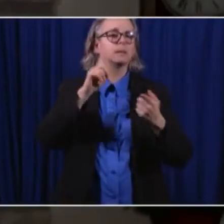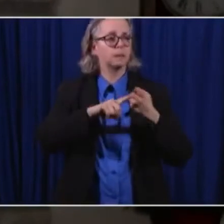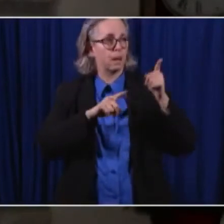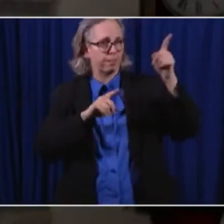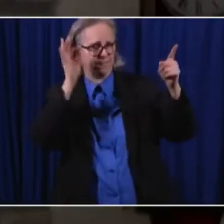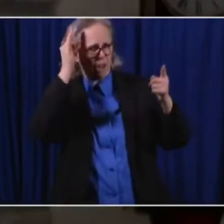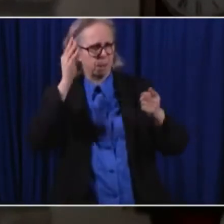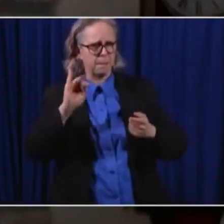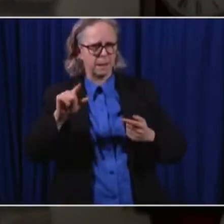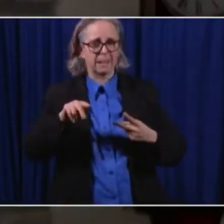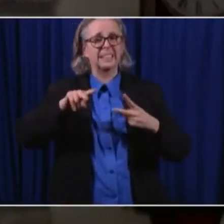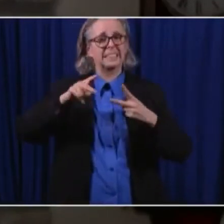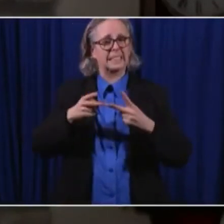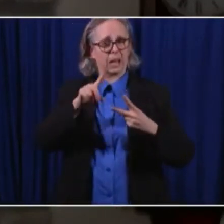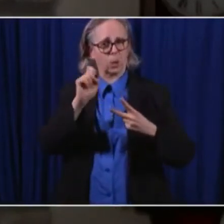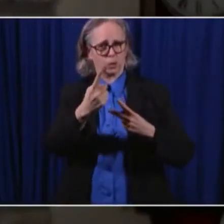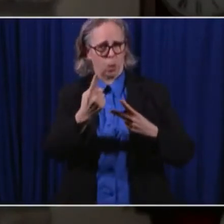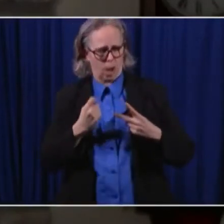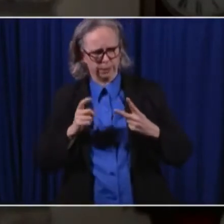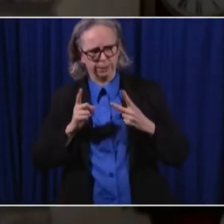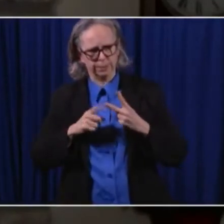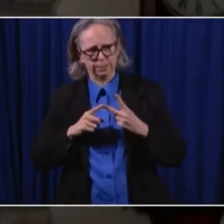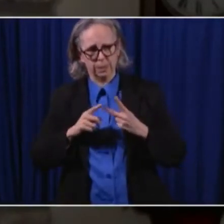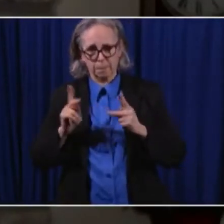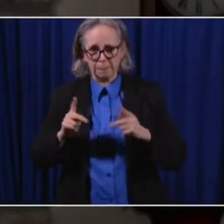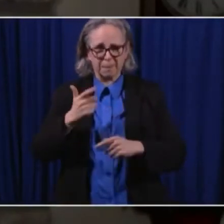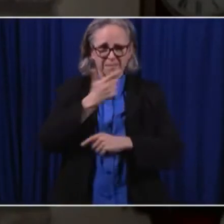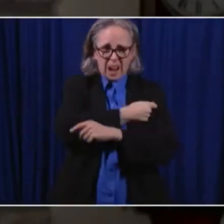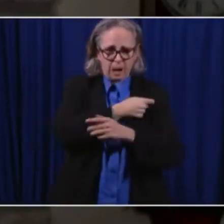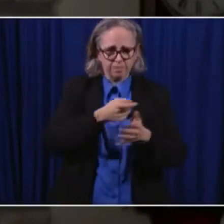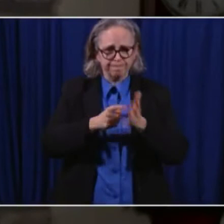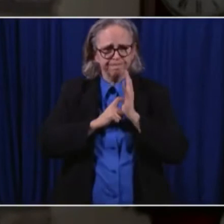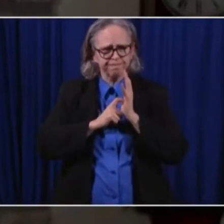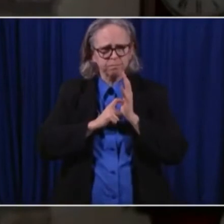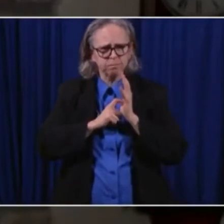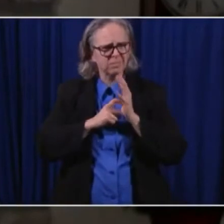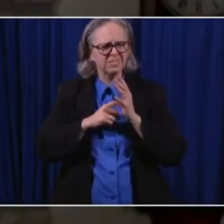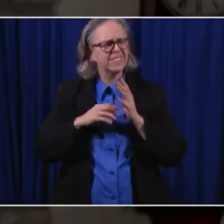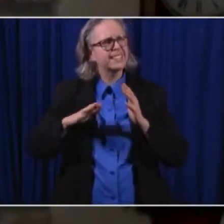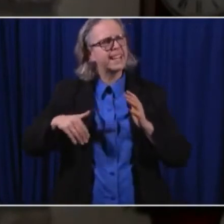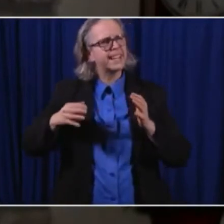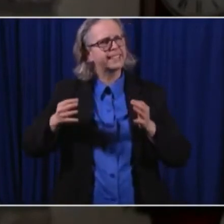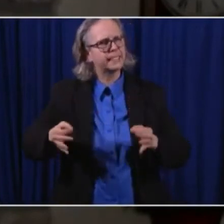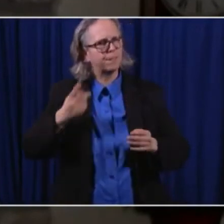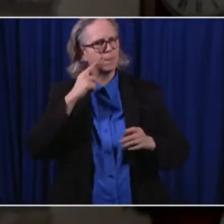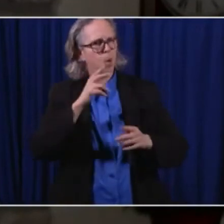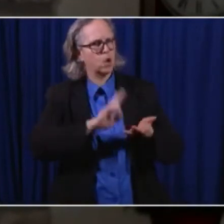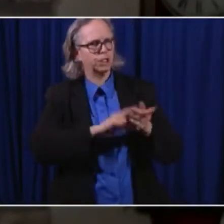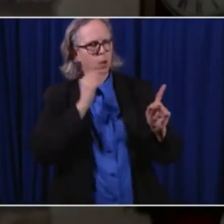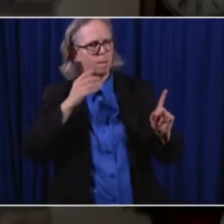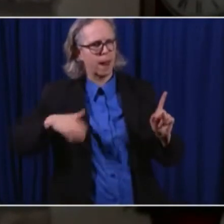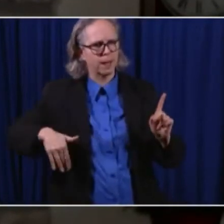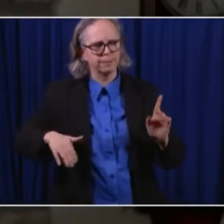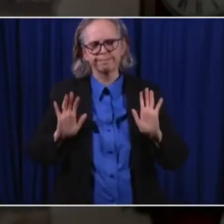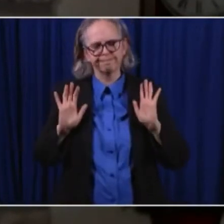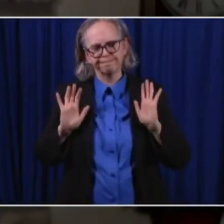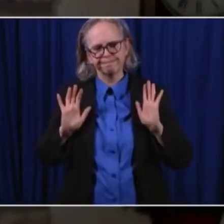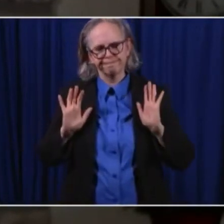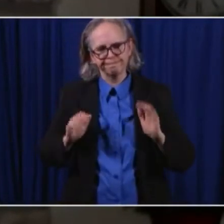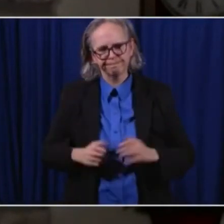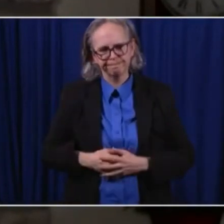being mandated to get the vaccine, we've not made that decision. We've made the decision not to do that. I would just